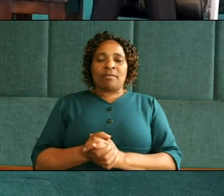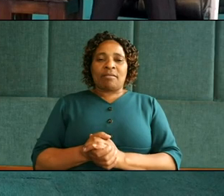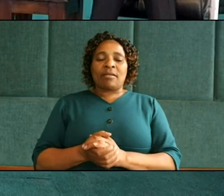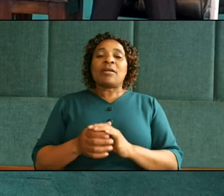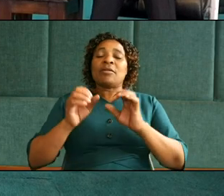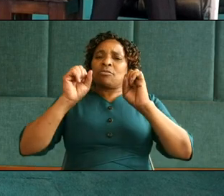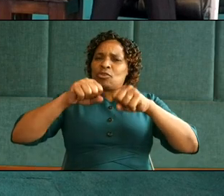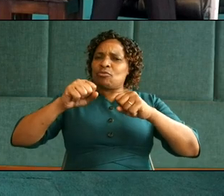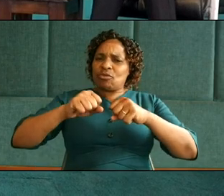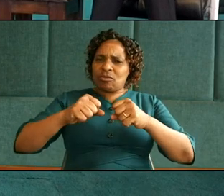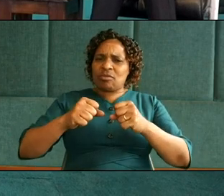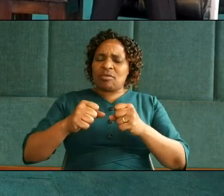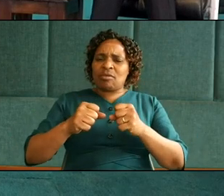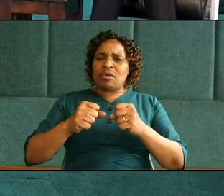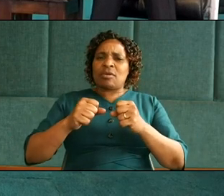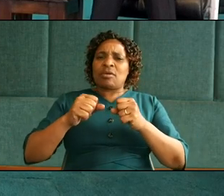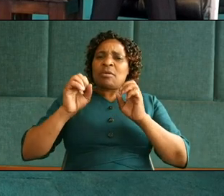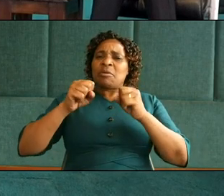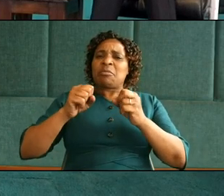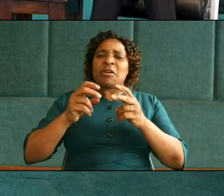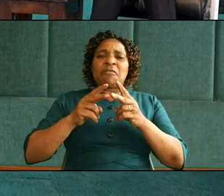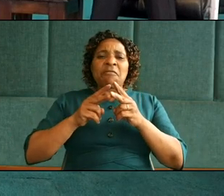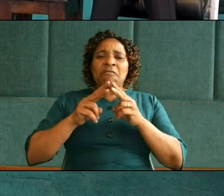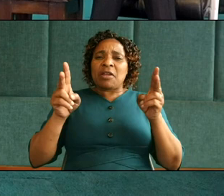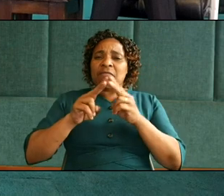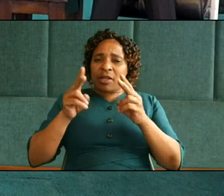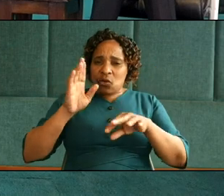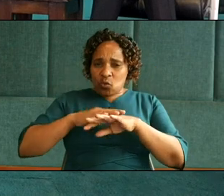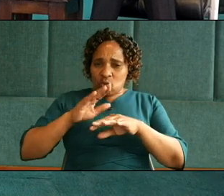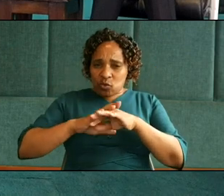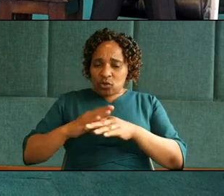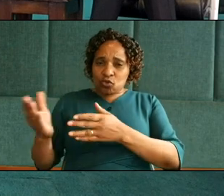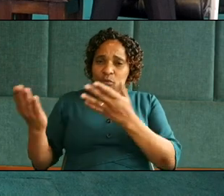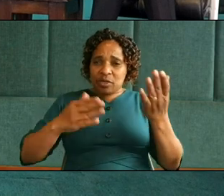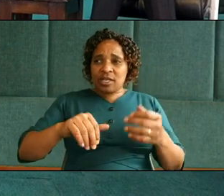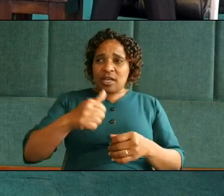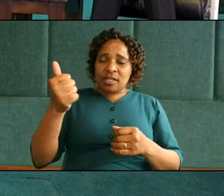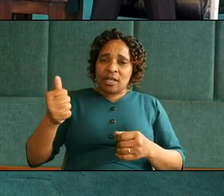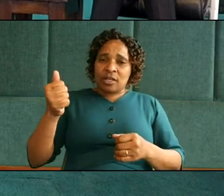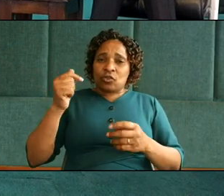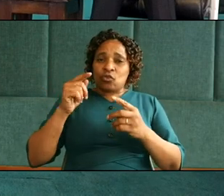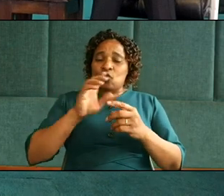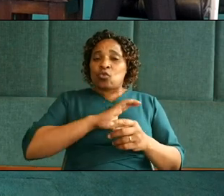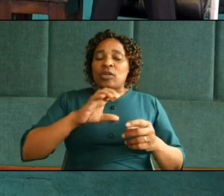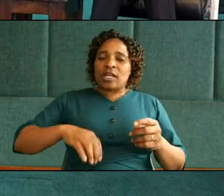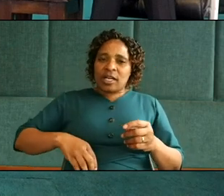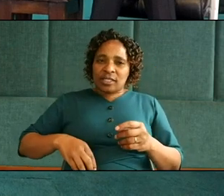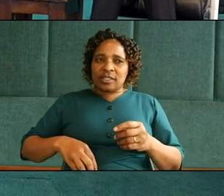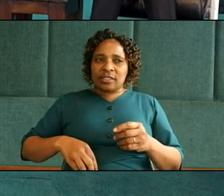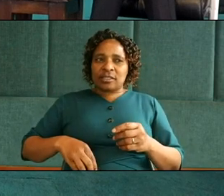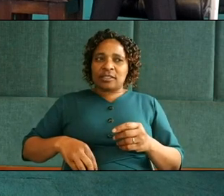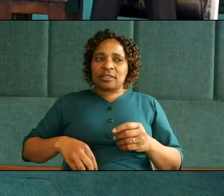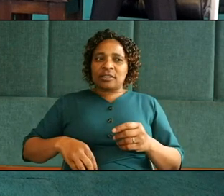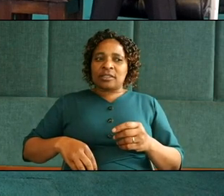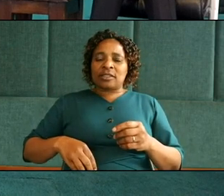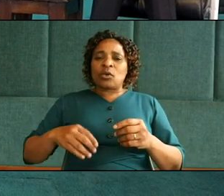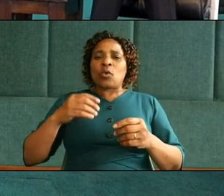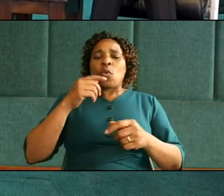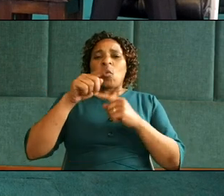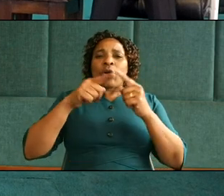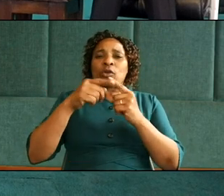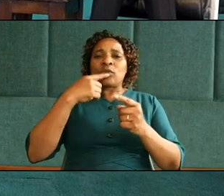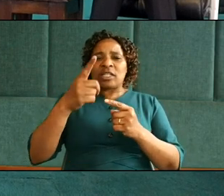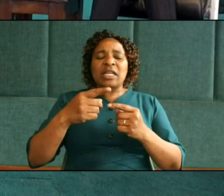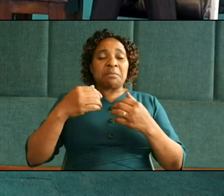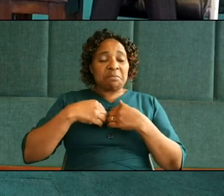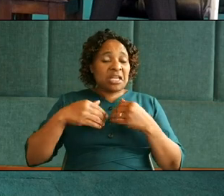here bringing others to Christ, but you yourself, inside you, have not